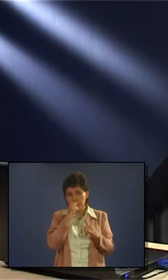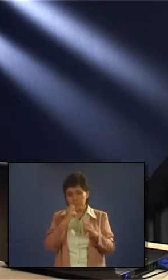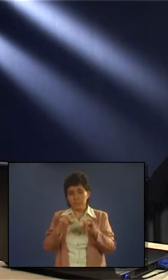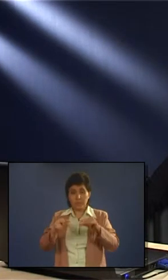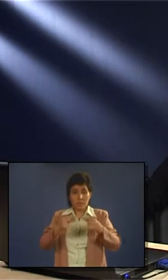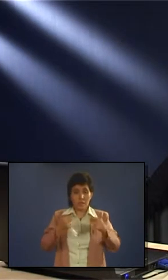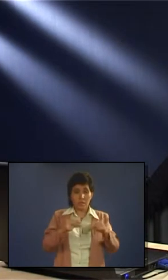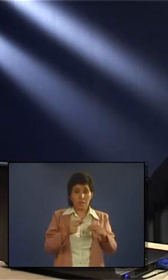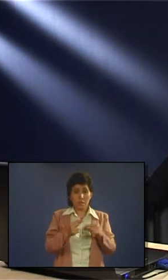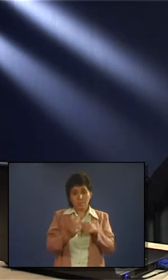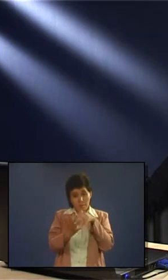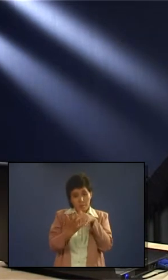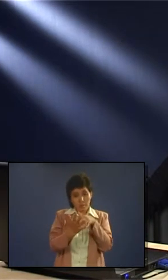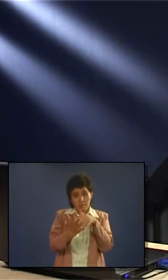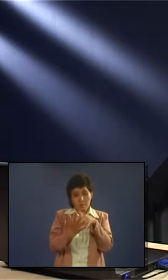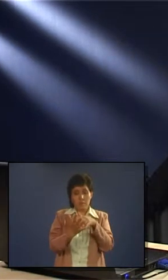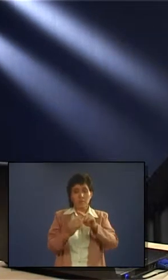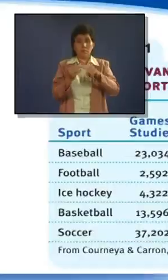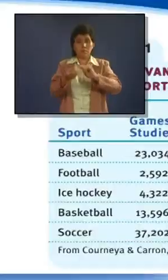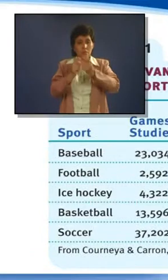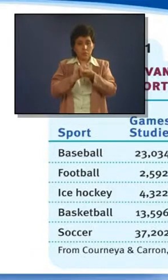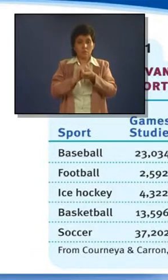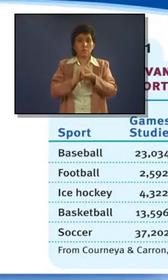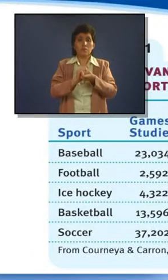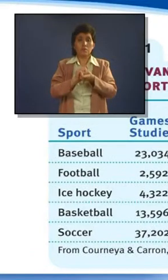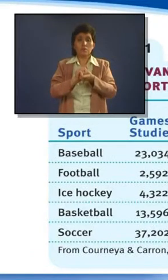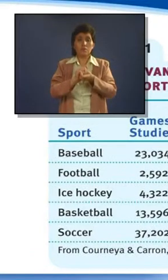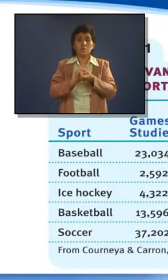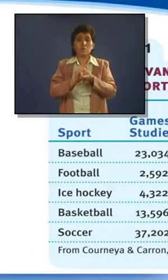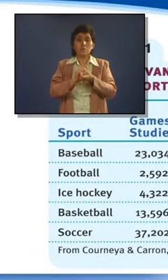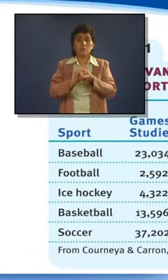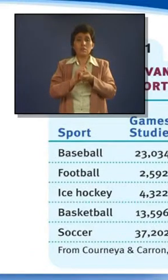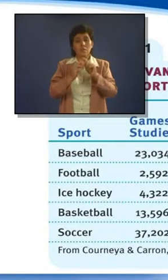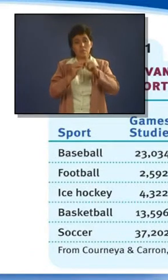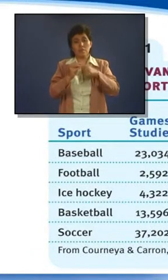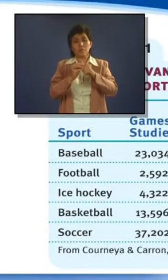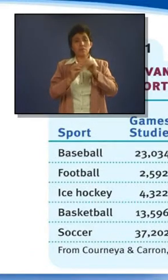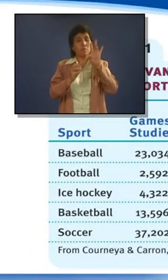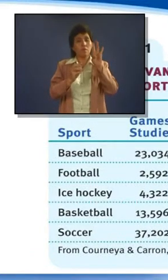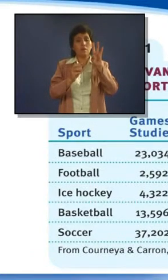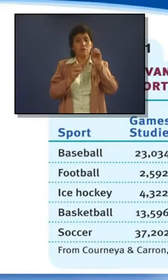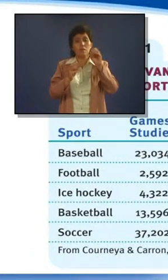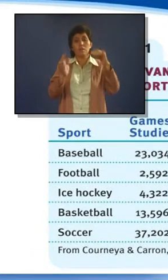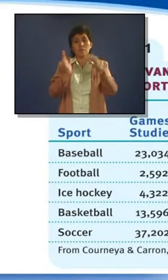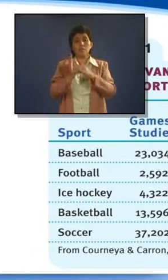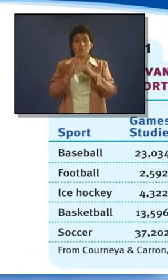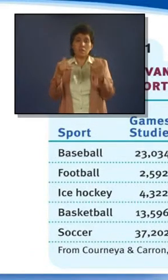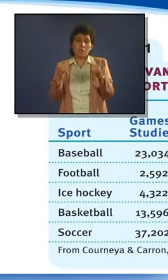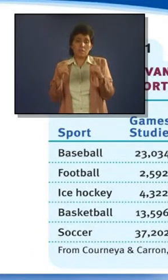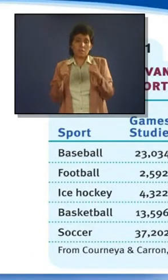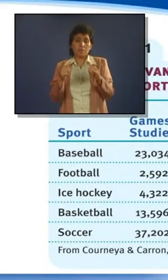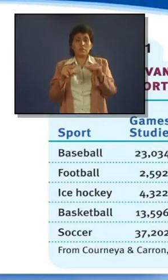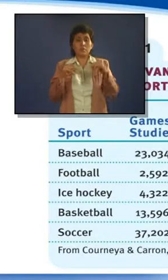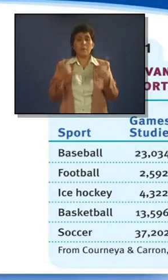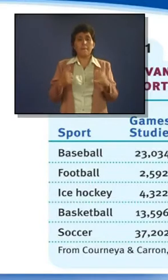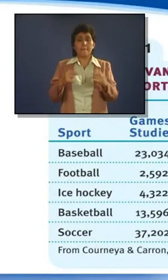about 70,000, 70,000 of games played, okay? This is a very, I think it's a very reliable and